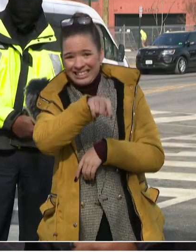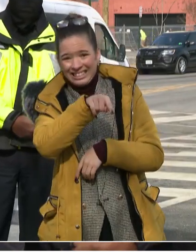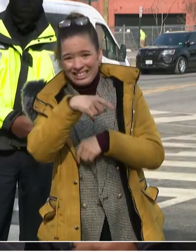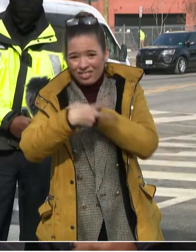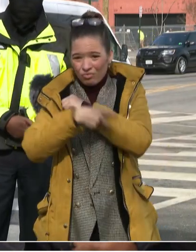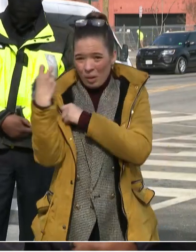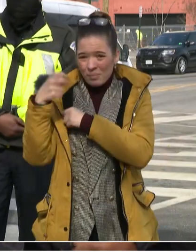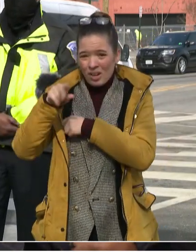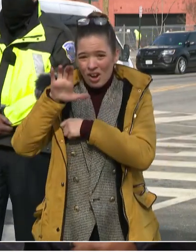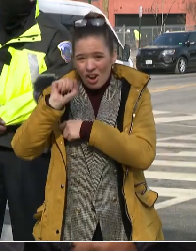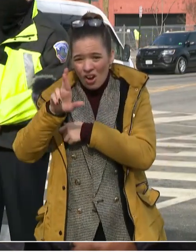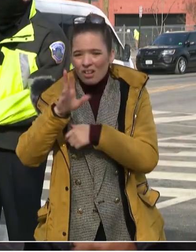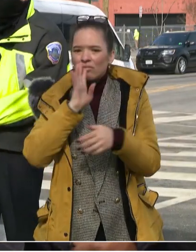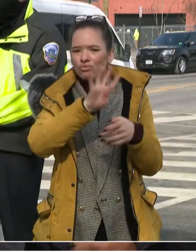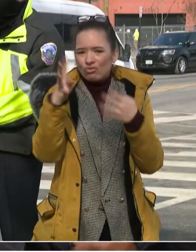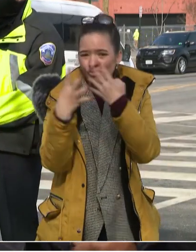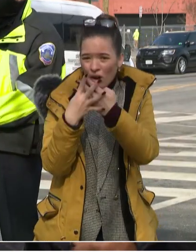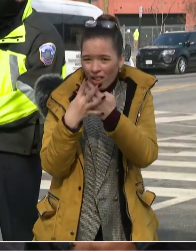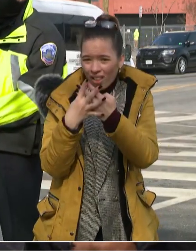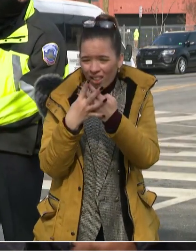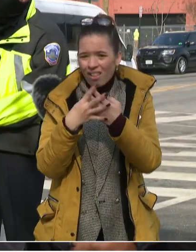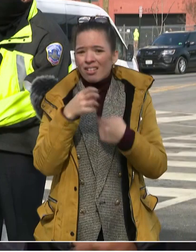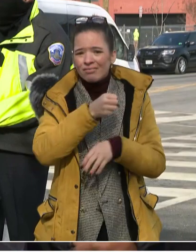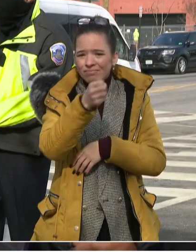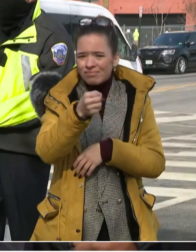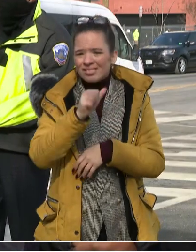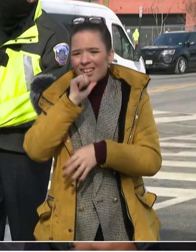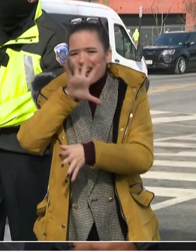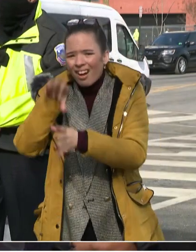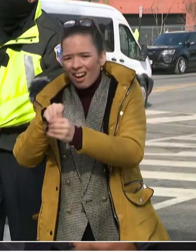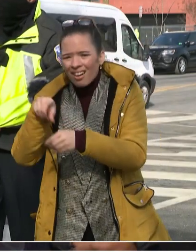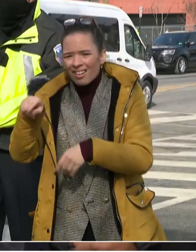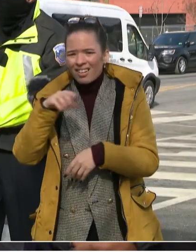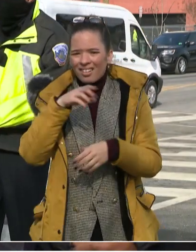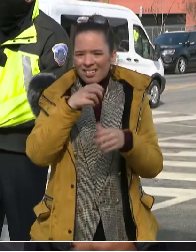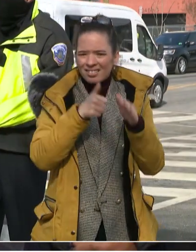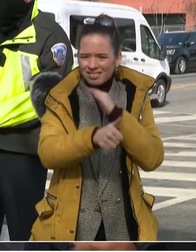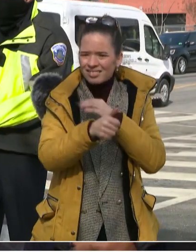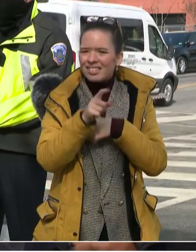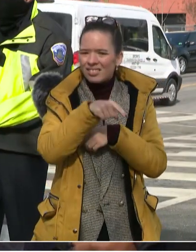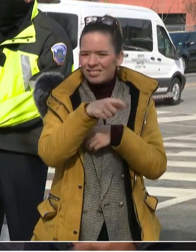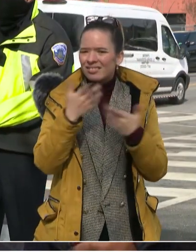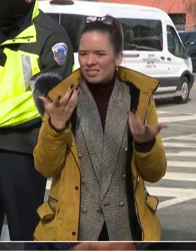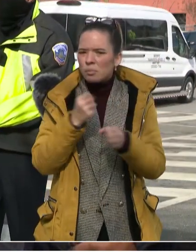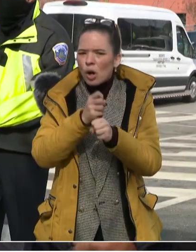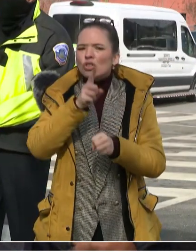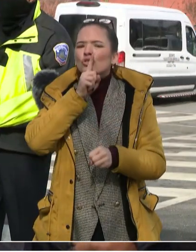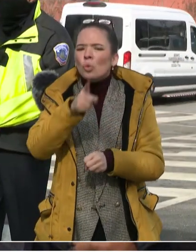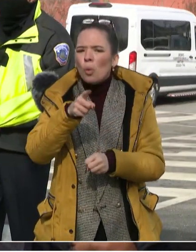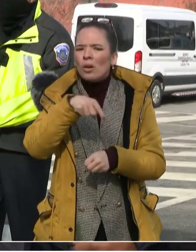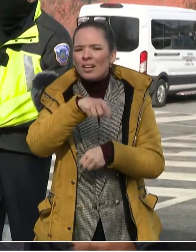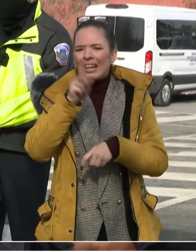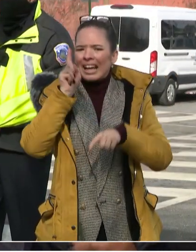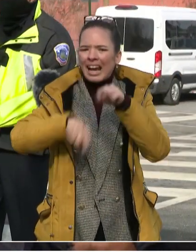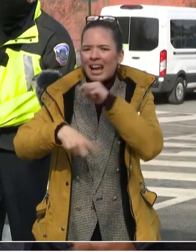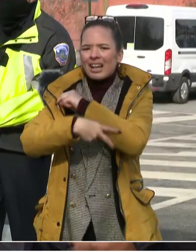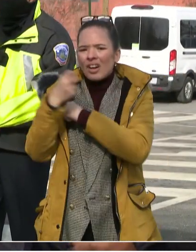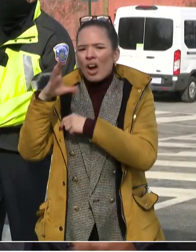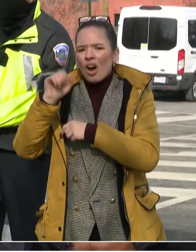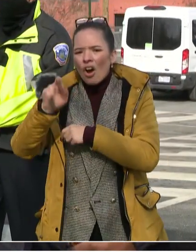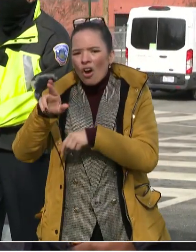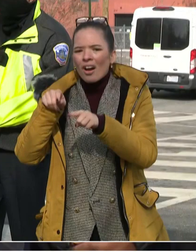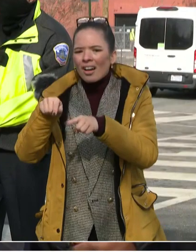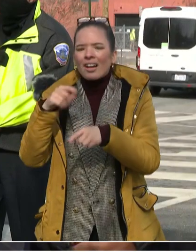carjackings. Not letting them be in community. How often have community members heard me say, people can't carjack if they're not out